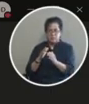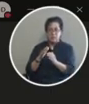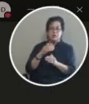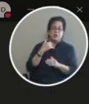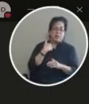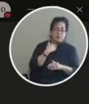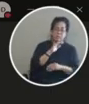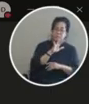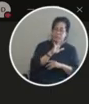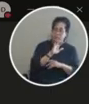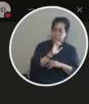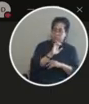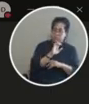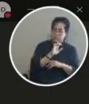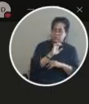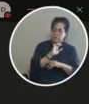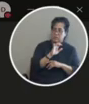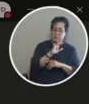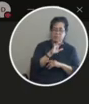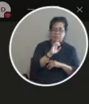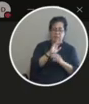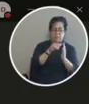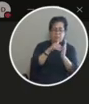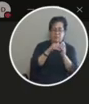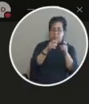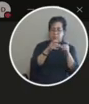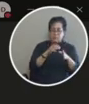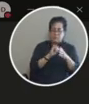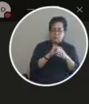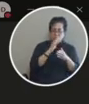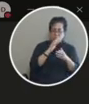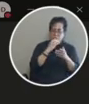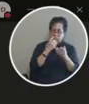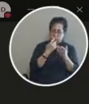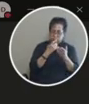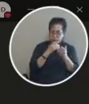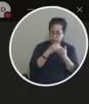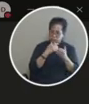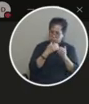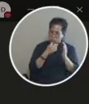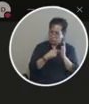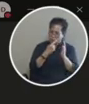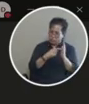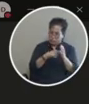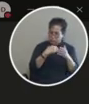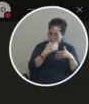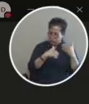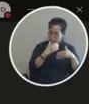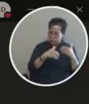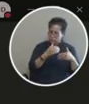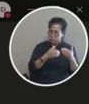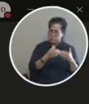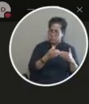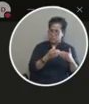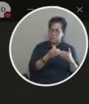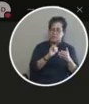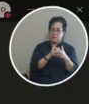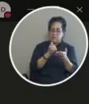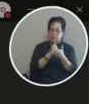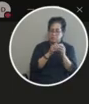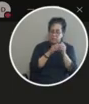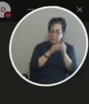have 500. We have 500 middle managers that we talk to on a regular basis that help us lead those 6,000